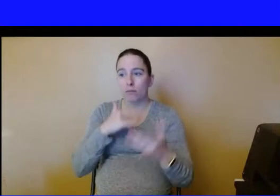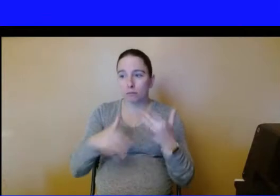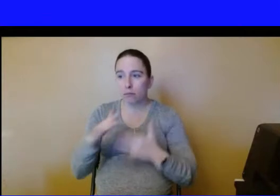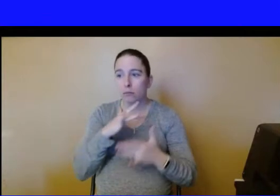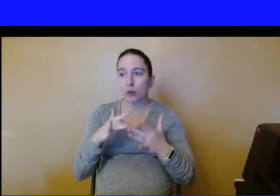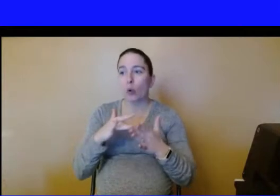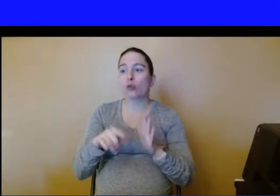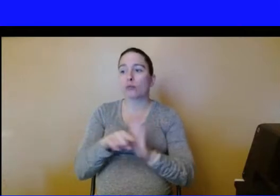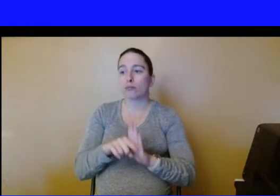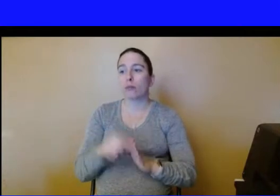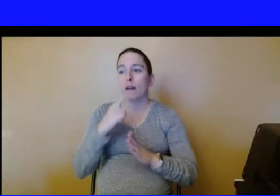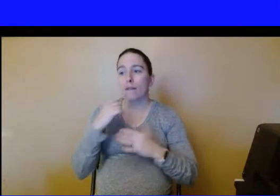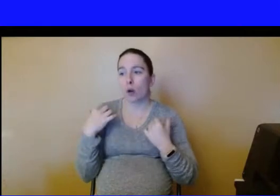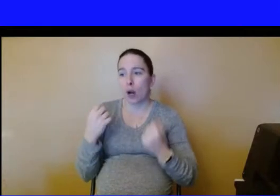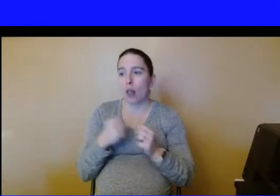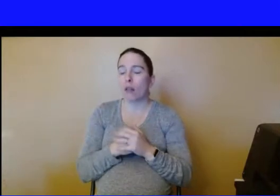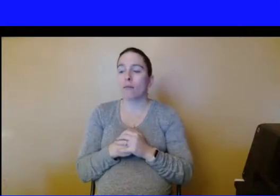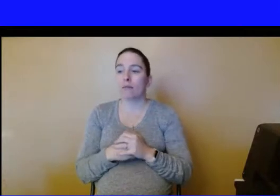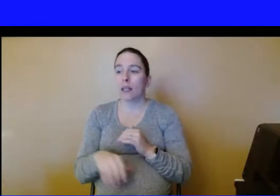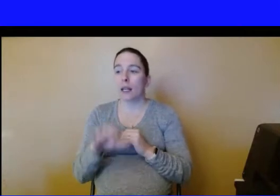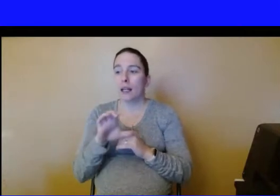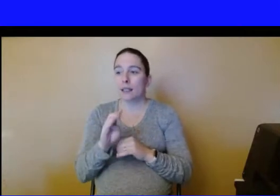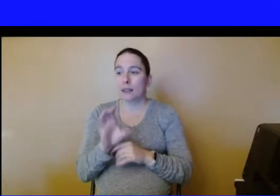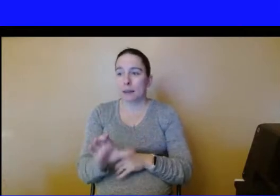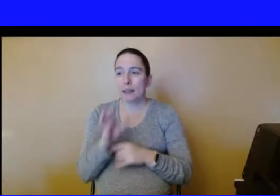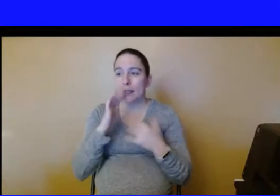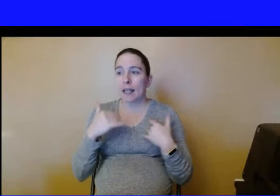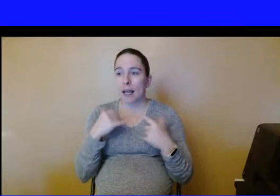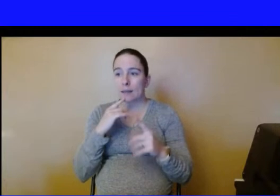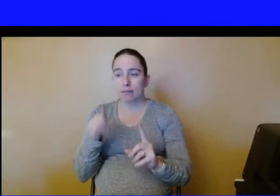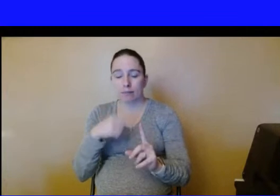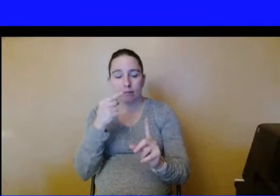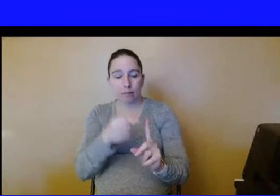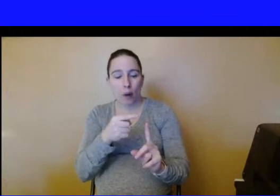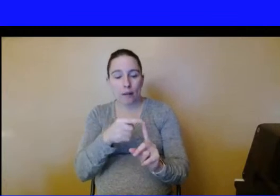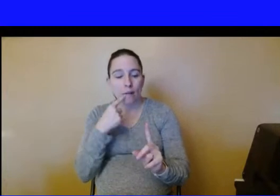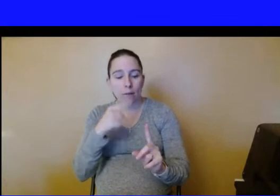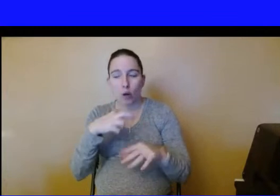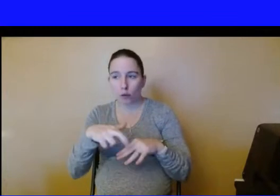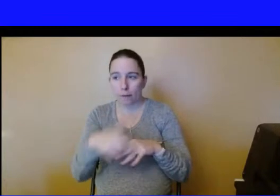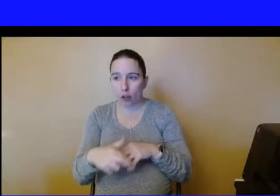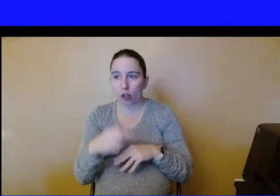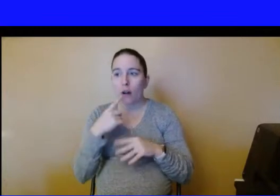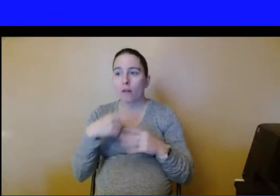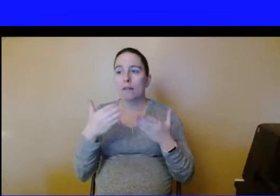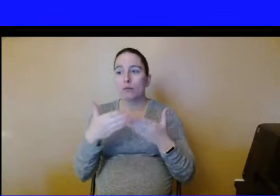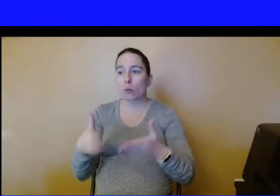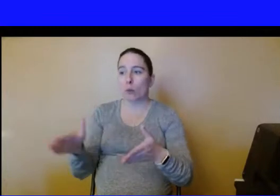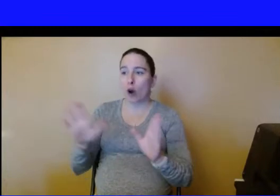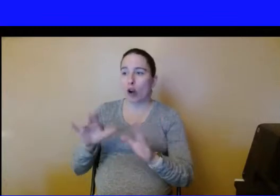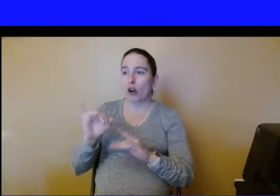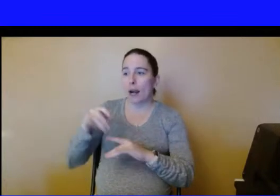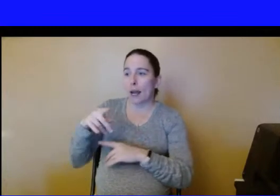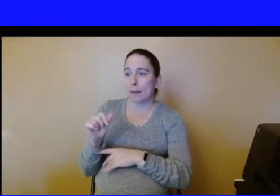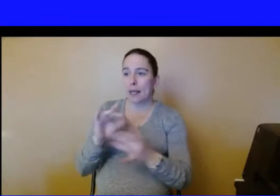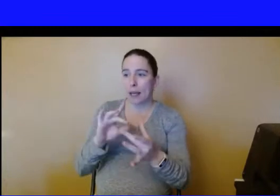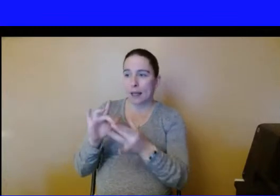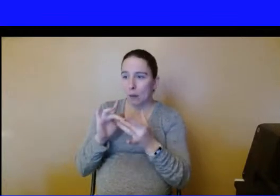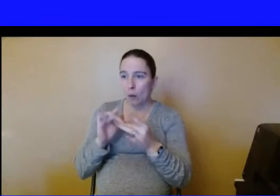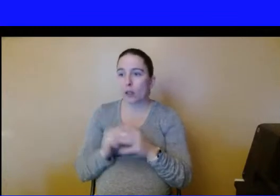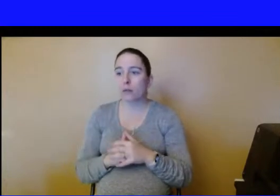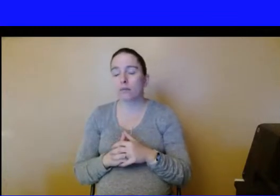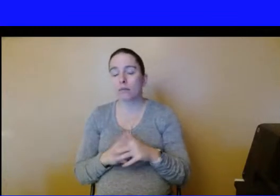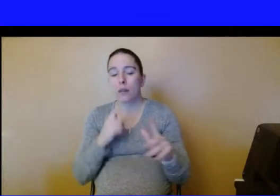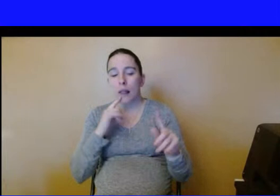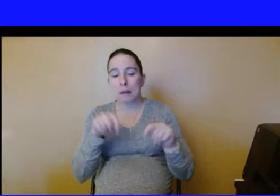meets OMH's recommended CTI model requirements by providing multidisciplinary and high-touch transition services beginning